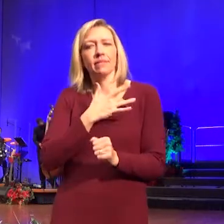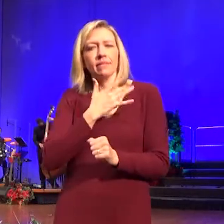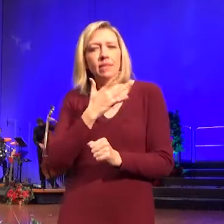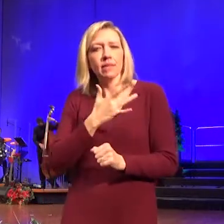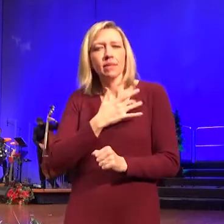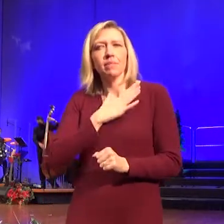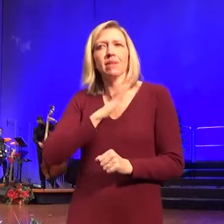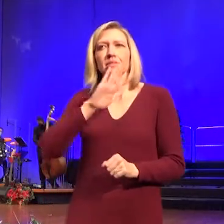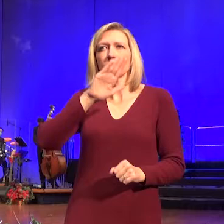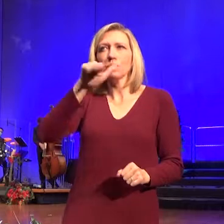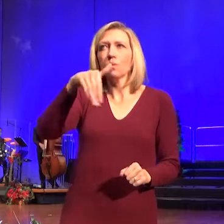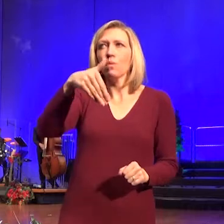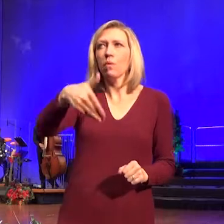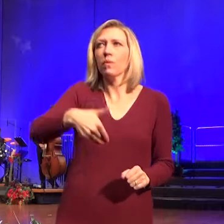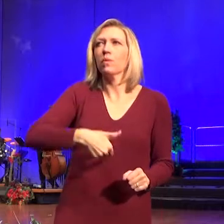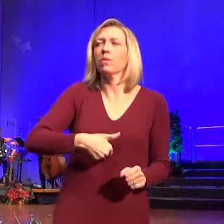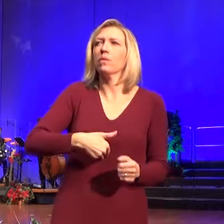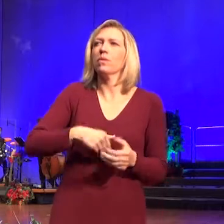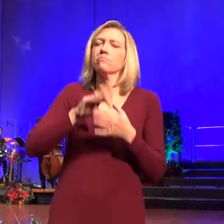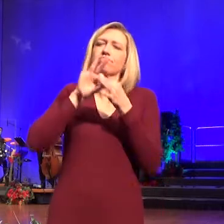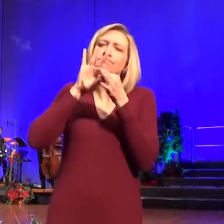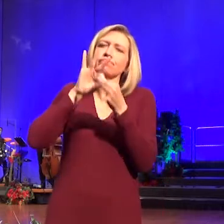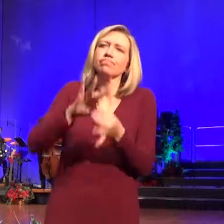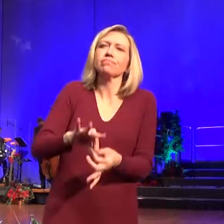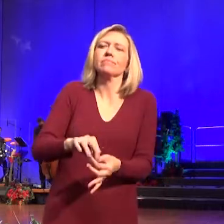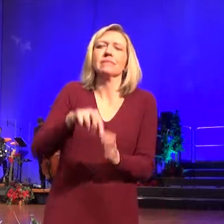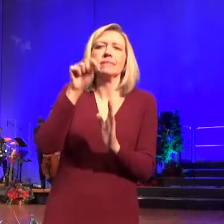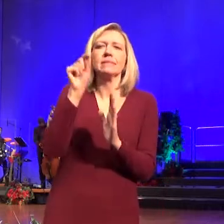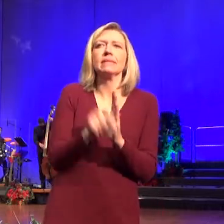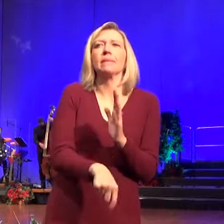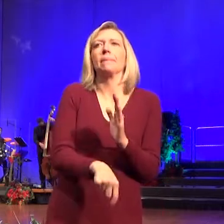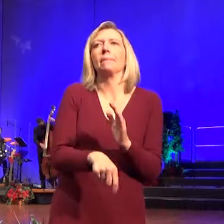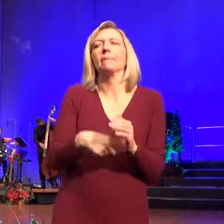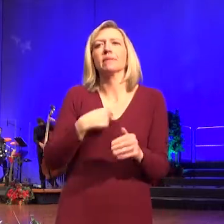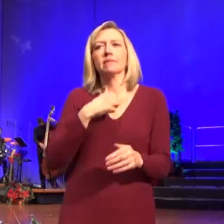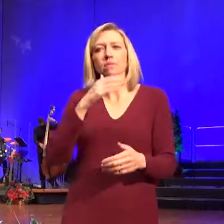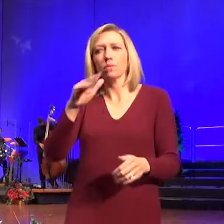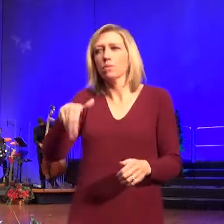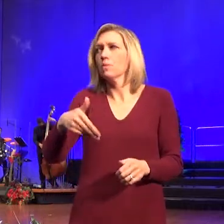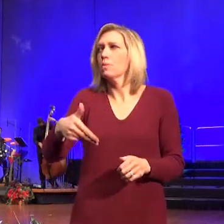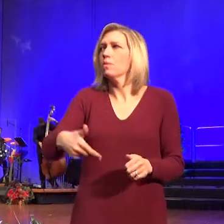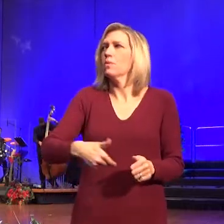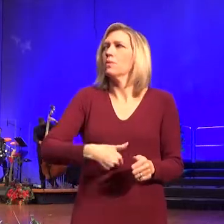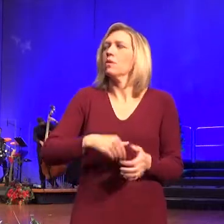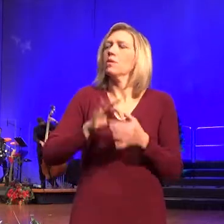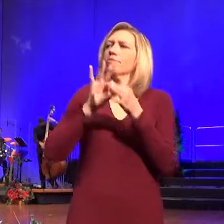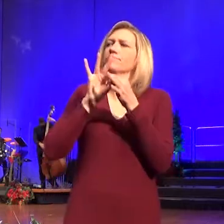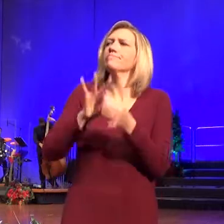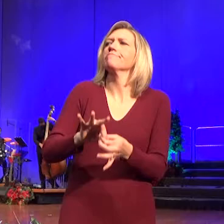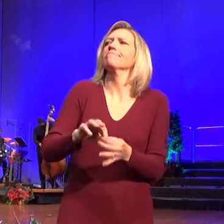pray, I feel my soul go deeper, my soul